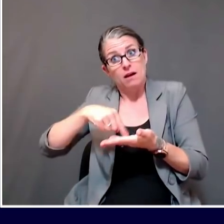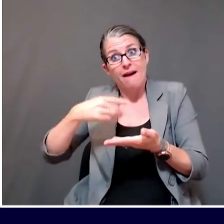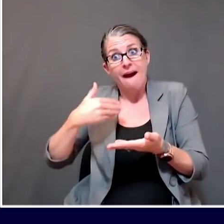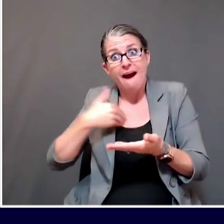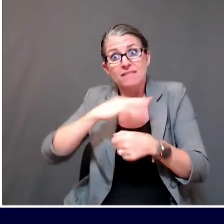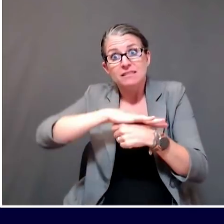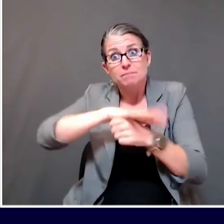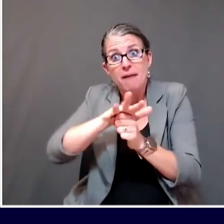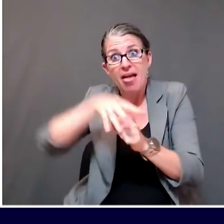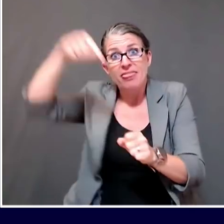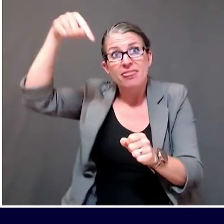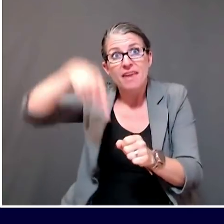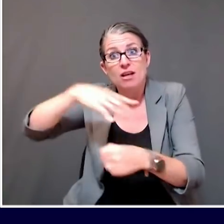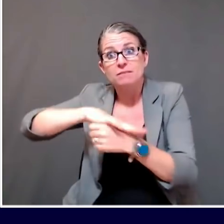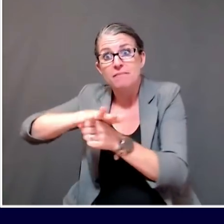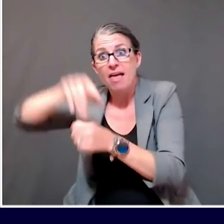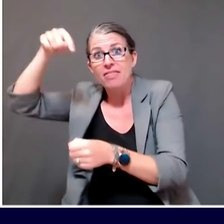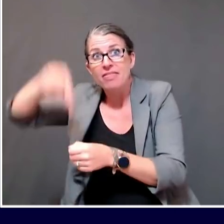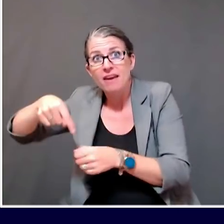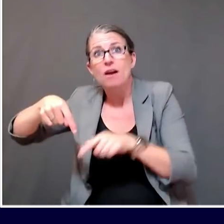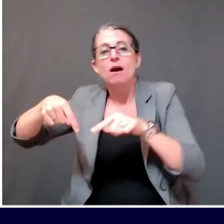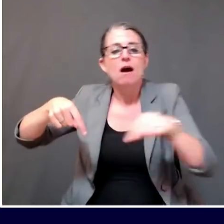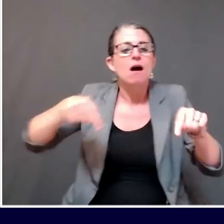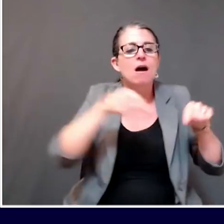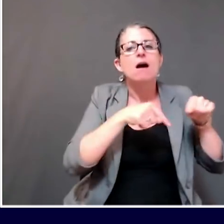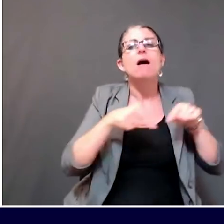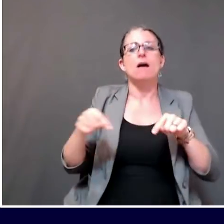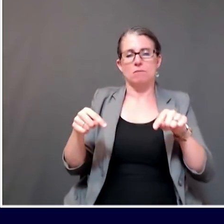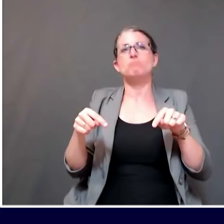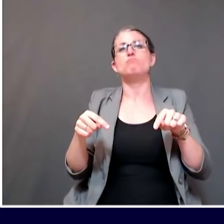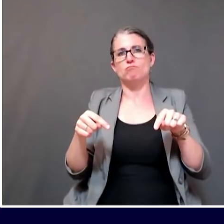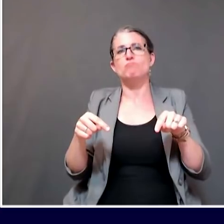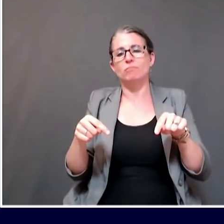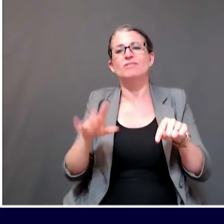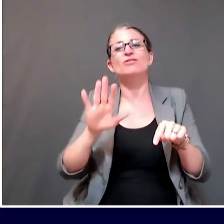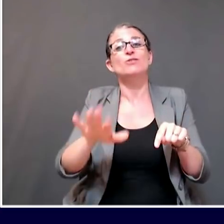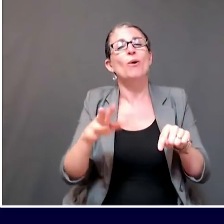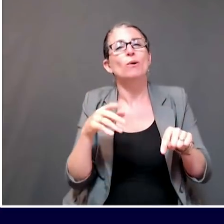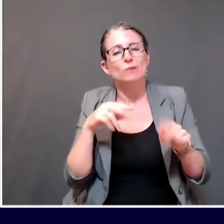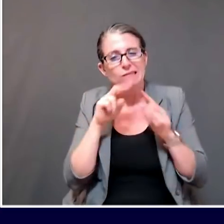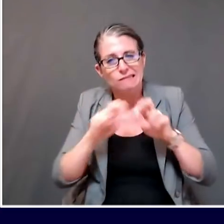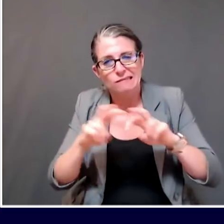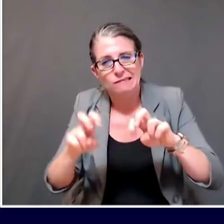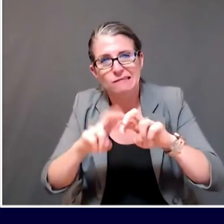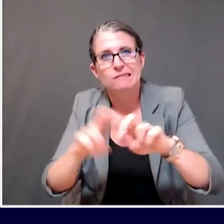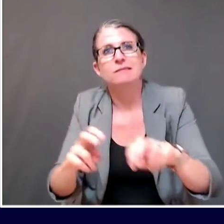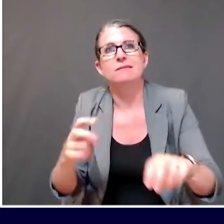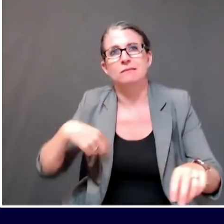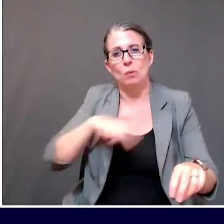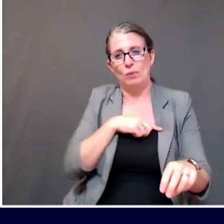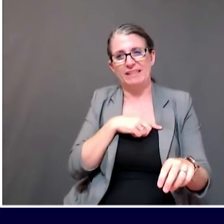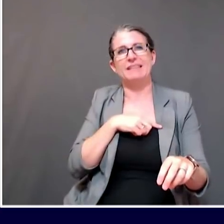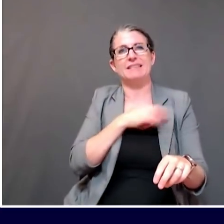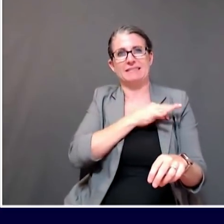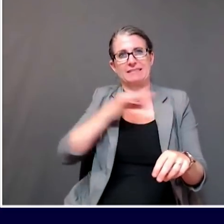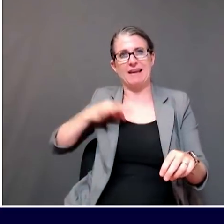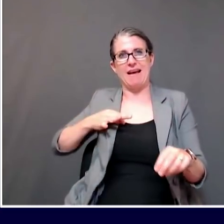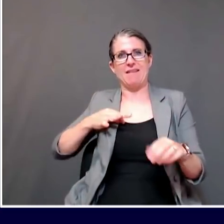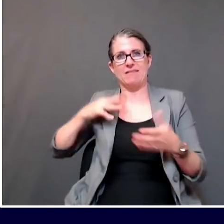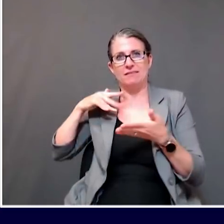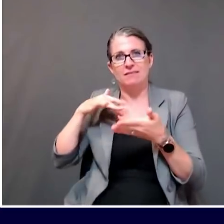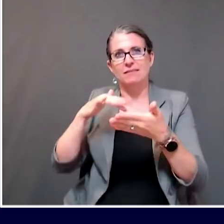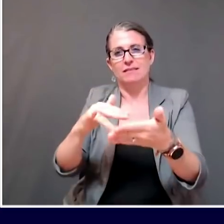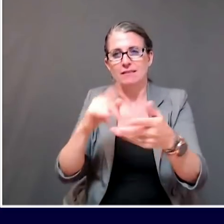Augusta. And it turns out that all of those results that had turned out as positive from this antigen test at the